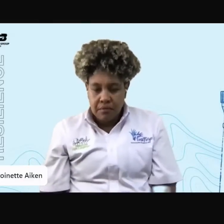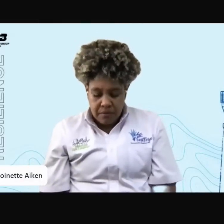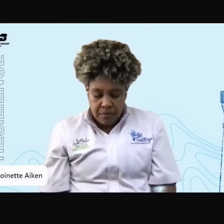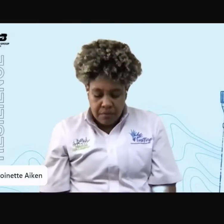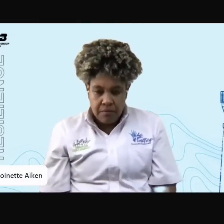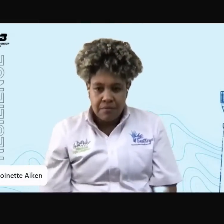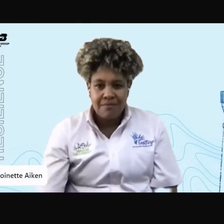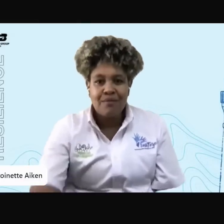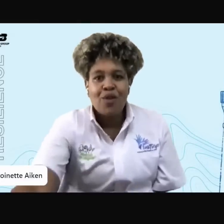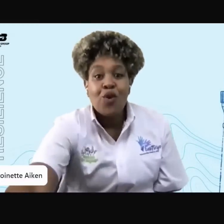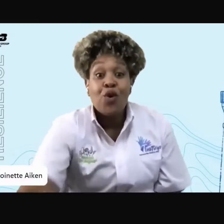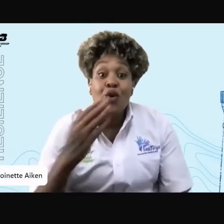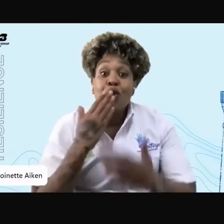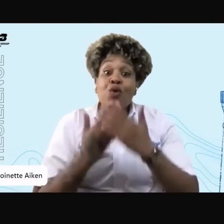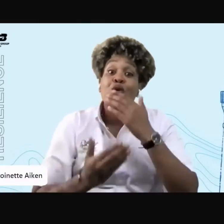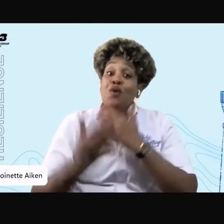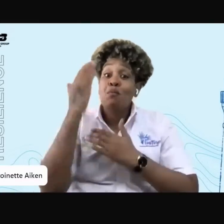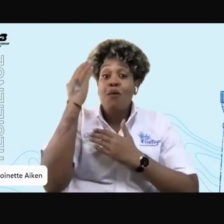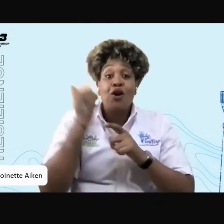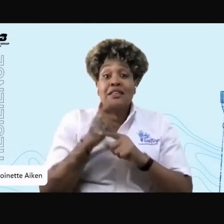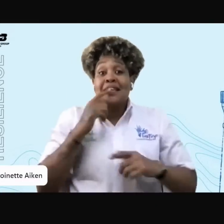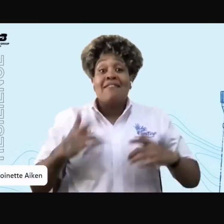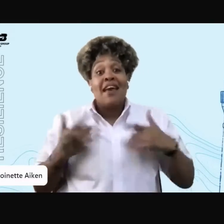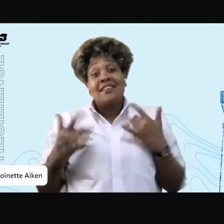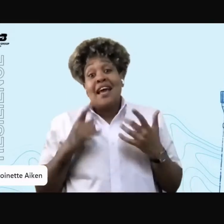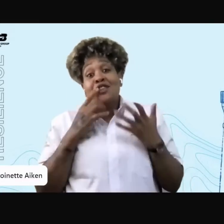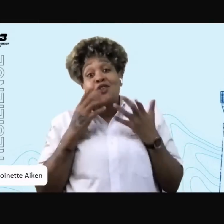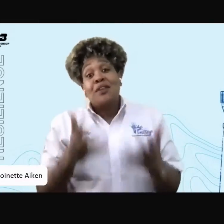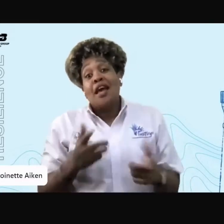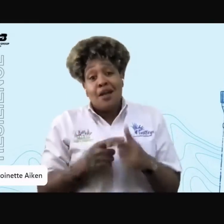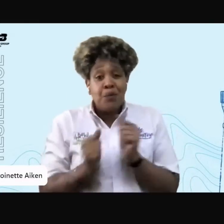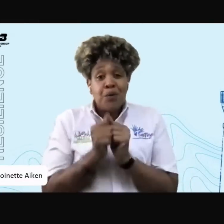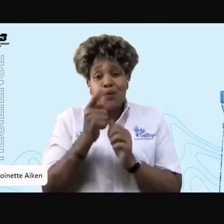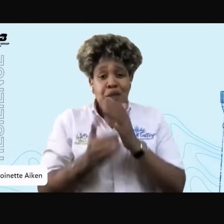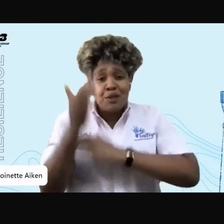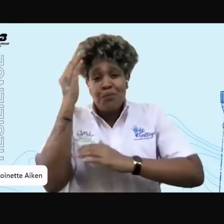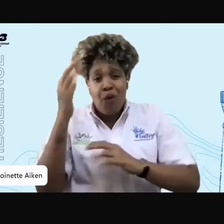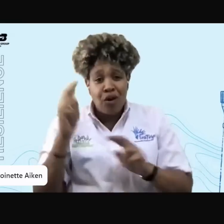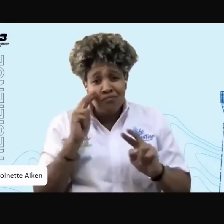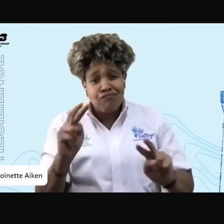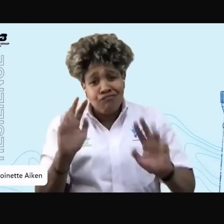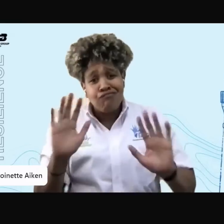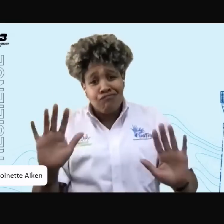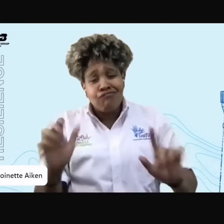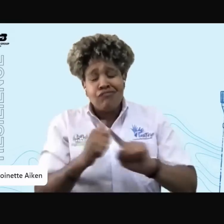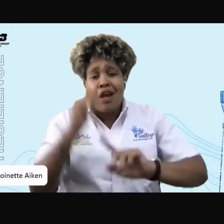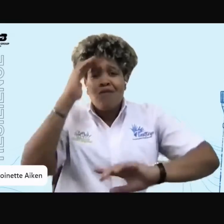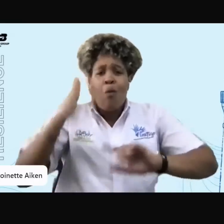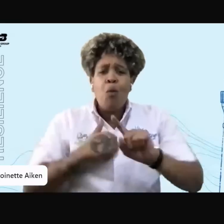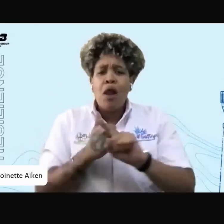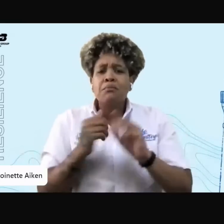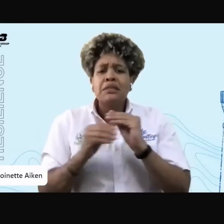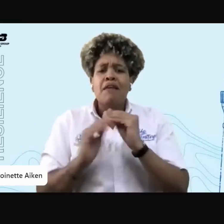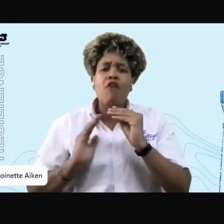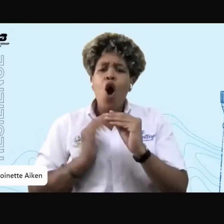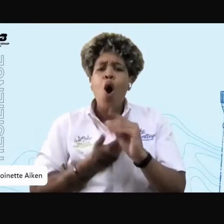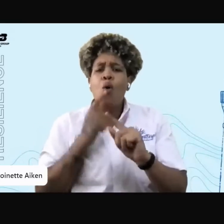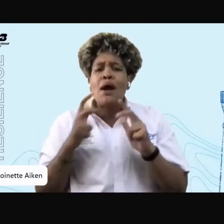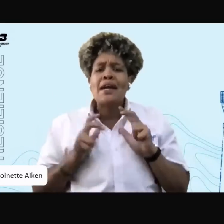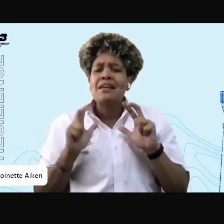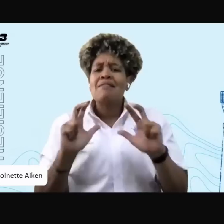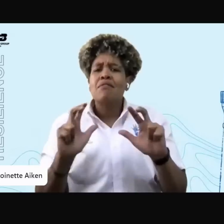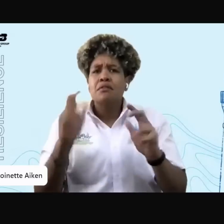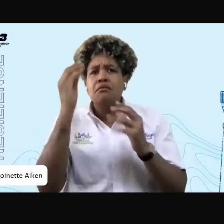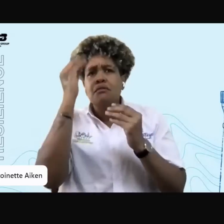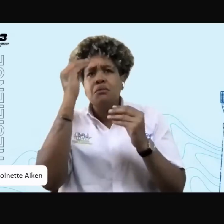Good morning. I'm excited to be here this morning. Welcome to our investor